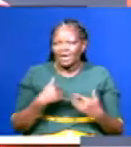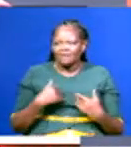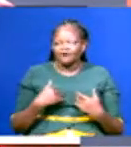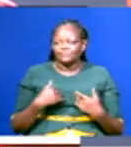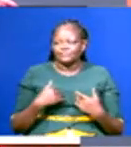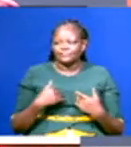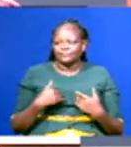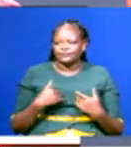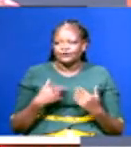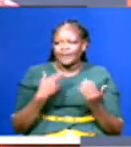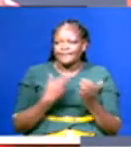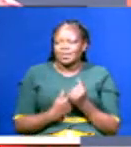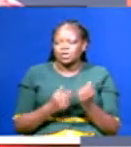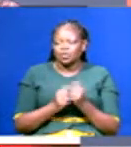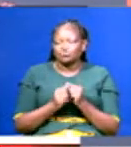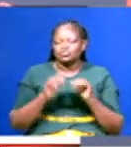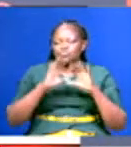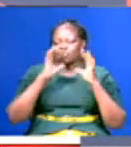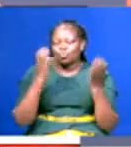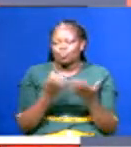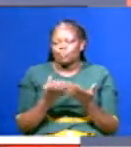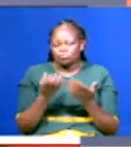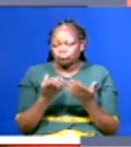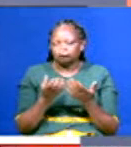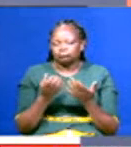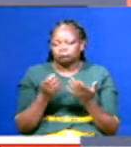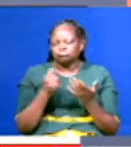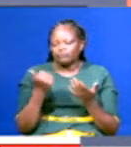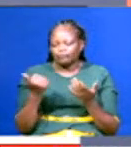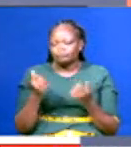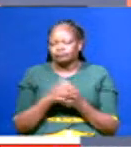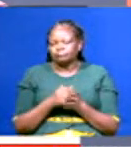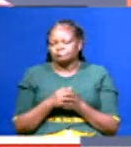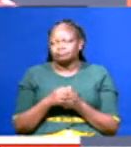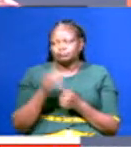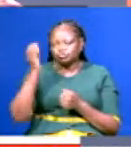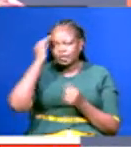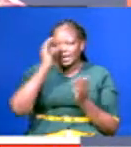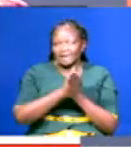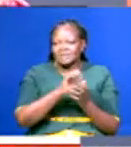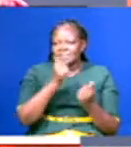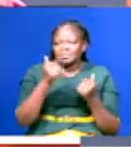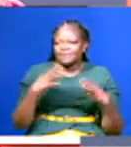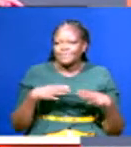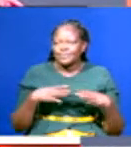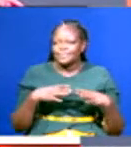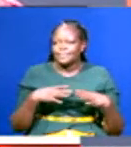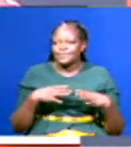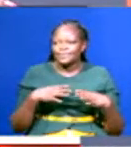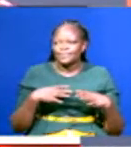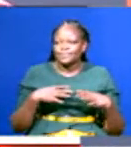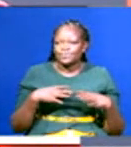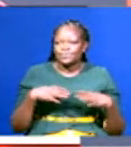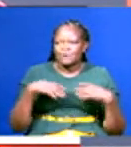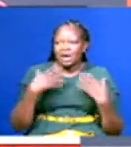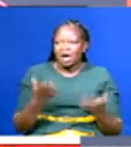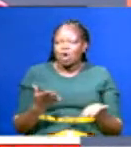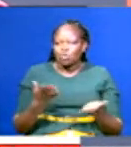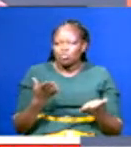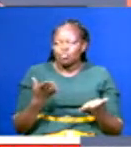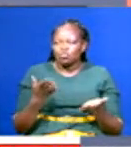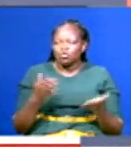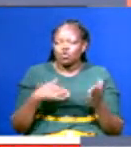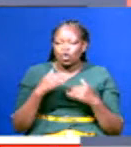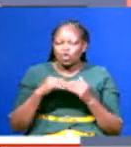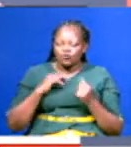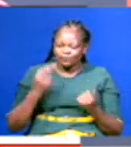to partner with the world of academia and also other like-minded industry folk. How do we collectively continue